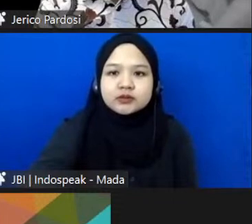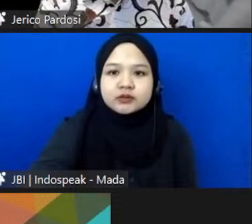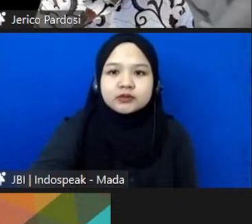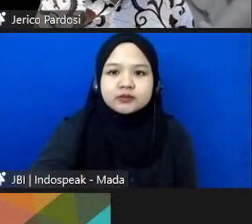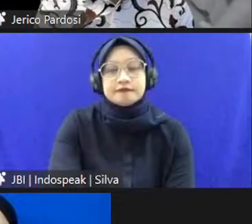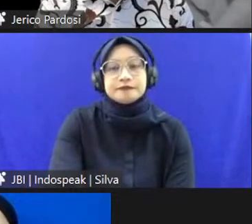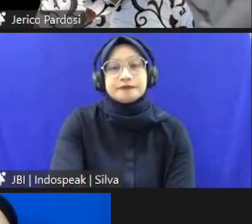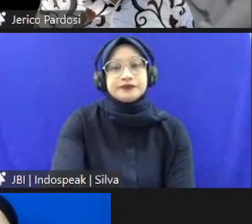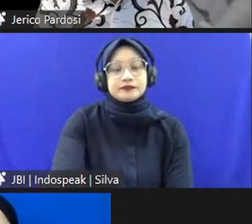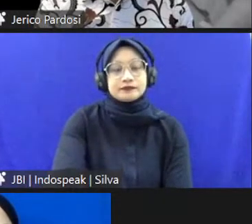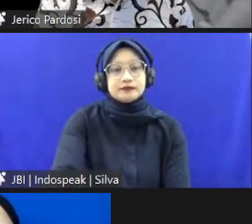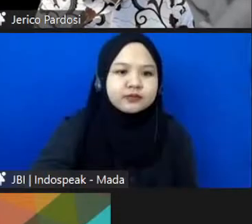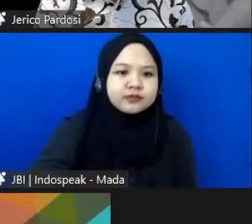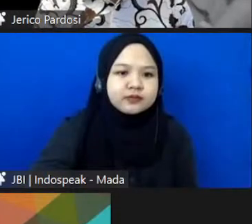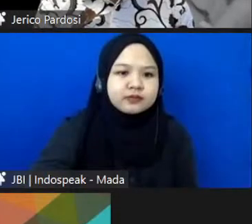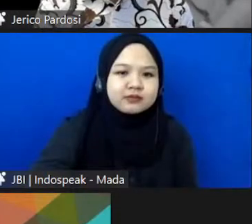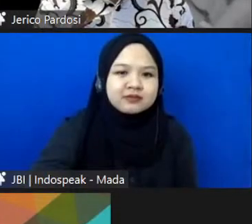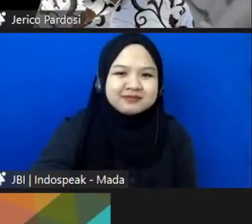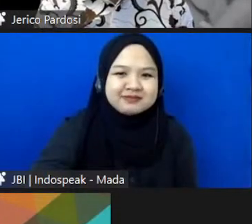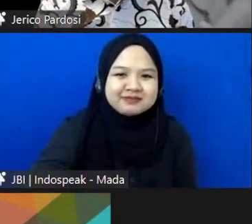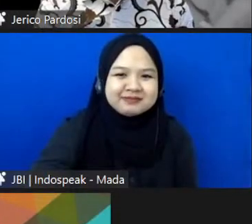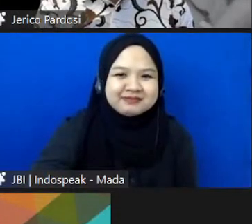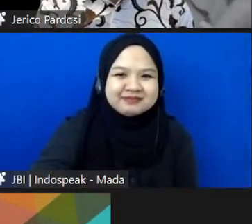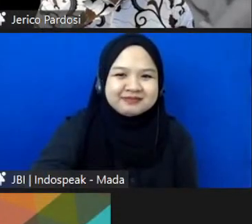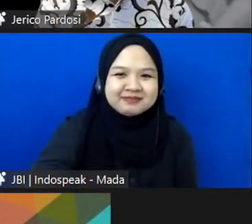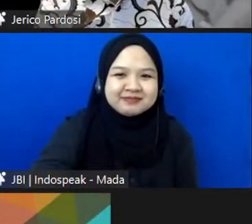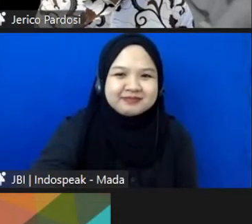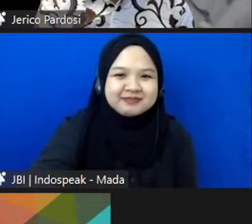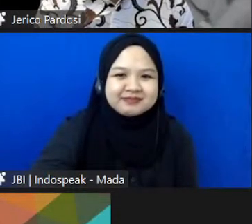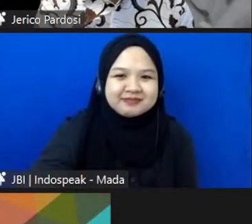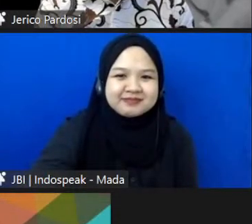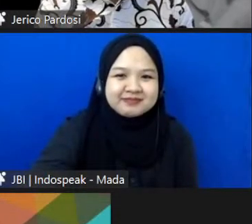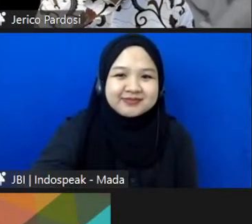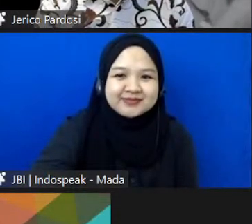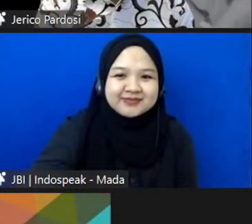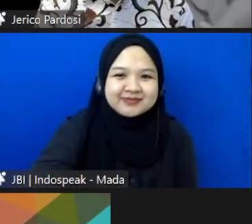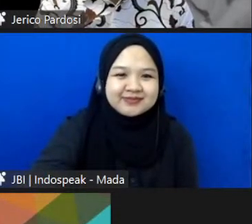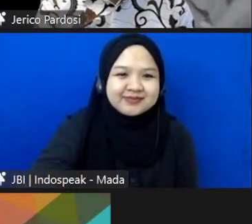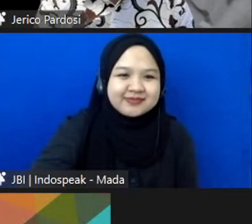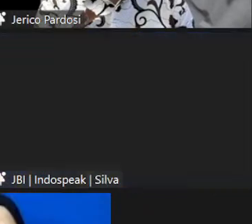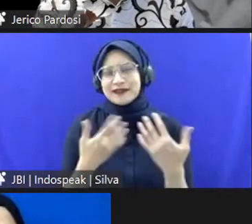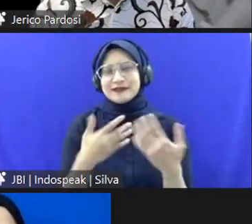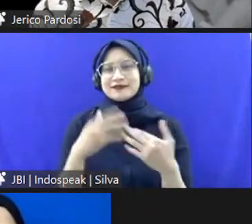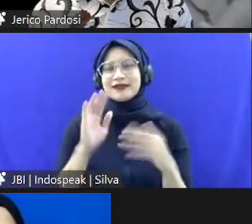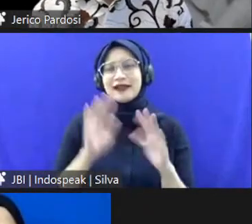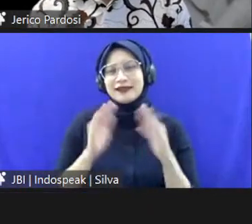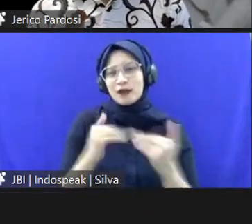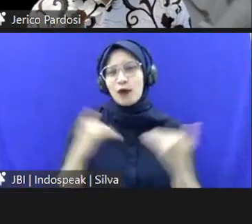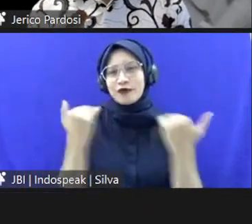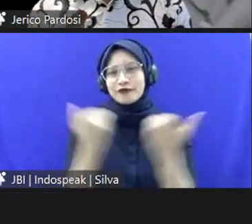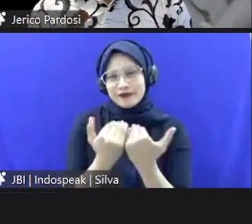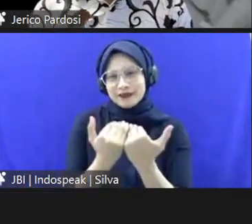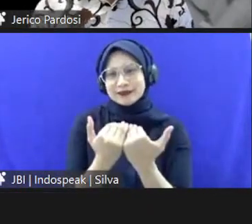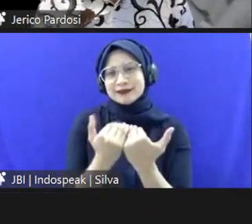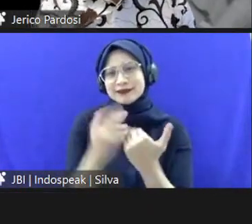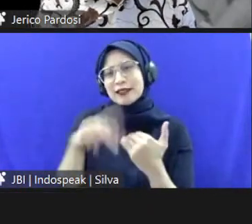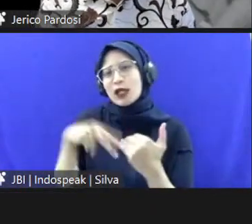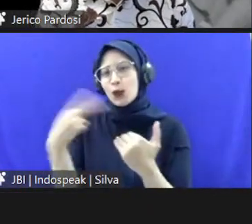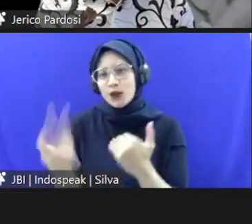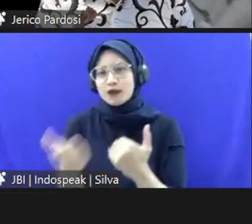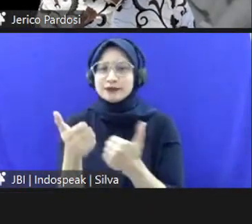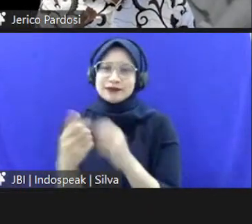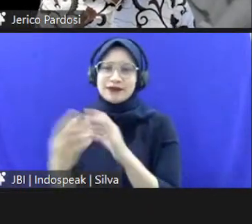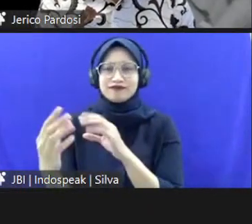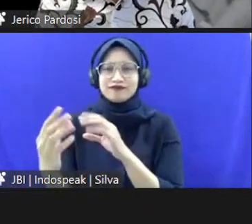on the intensity of it. I'm happy to have a chat outside the conference to understand better the problem.